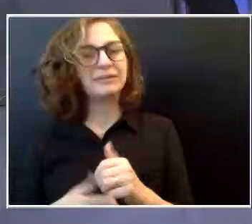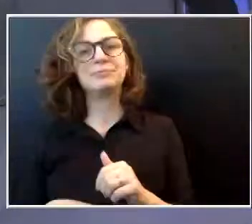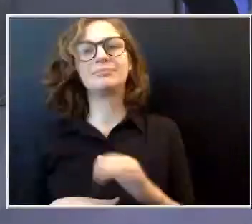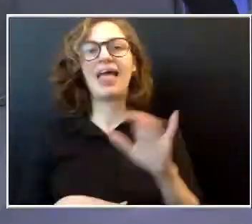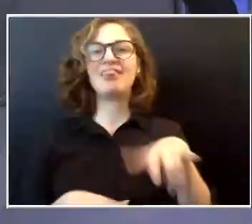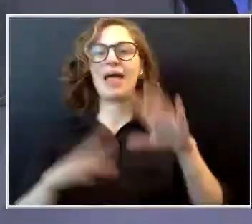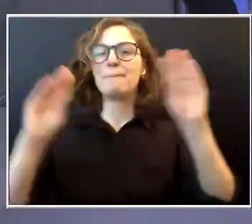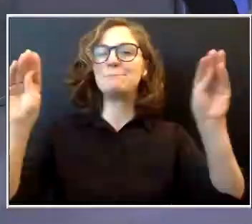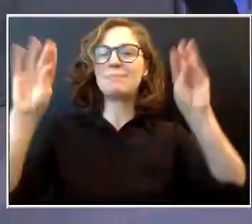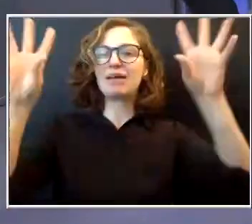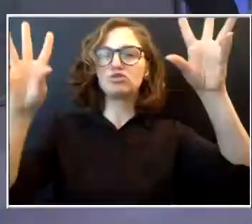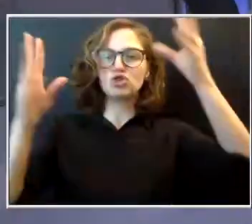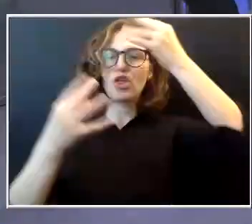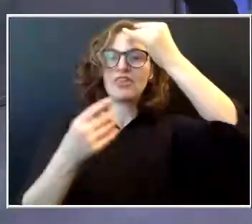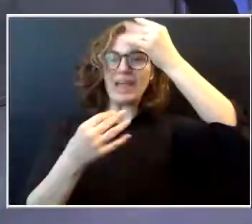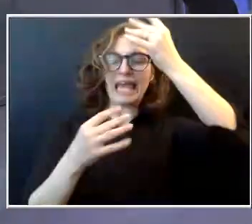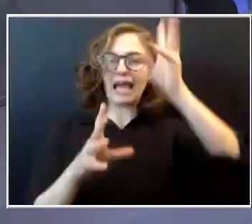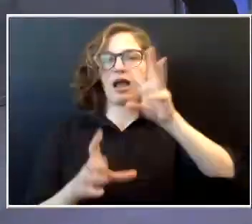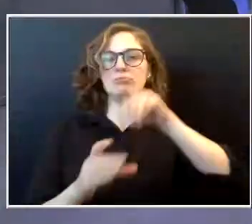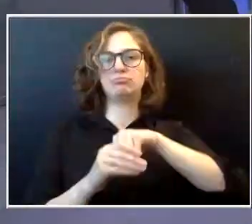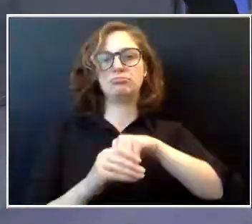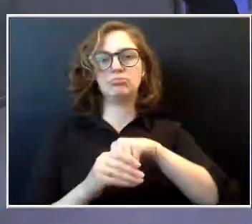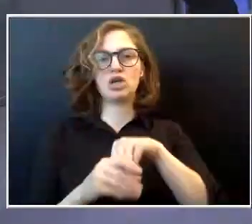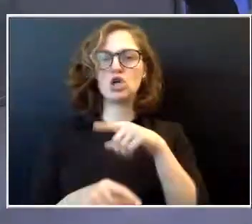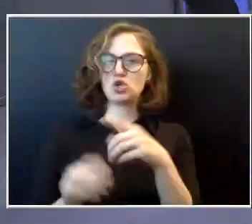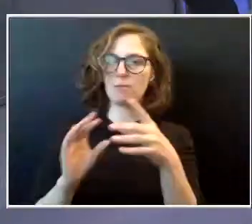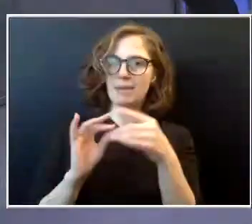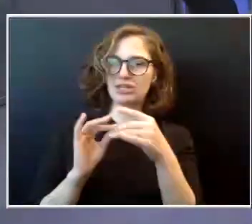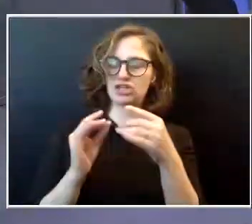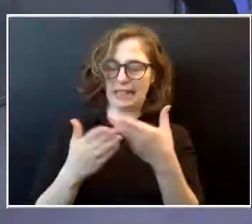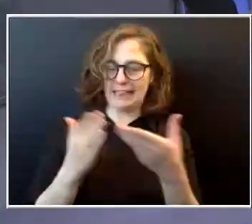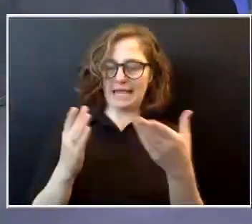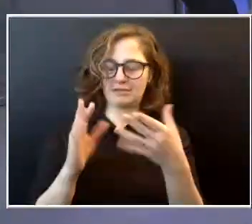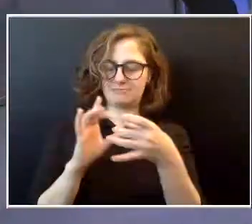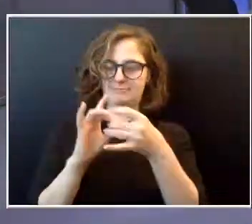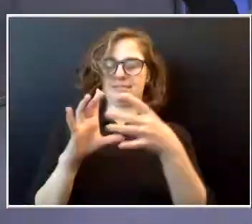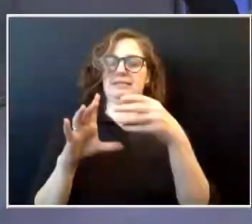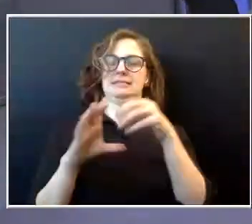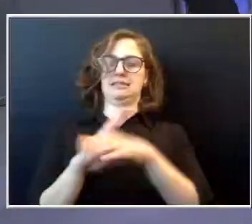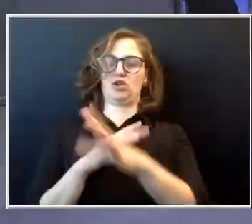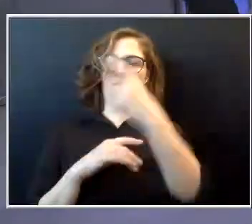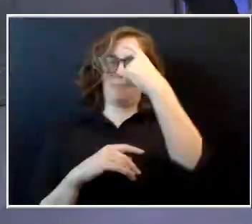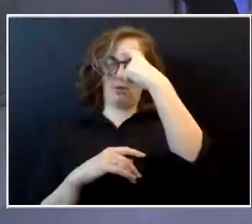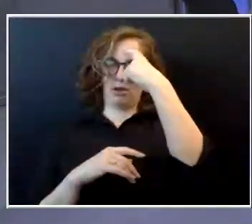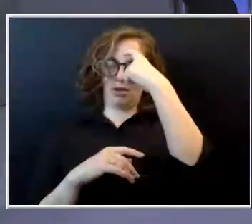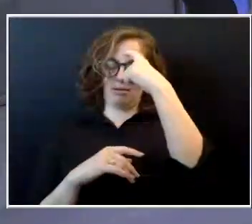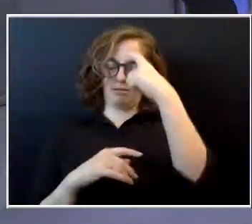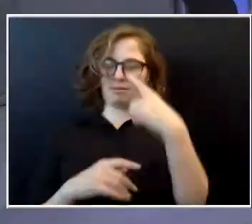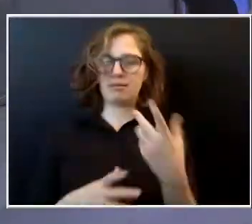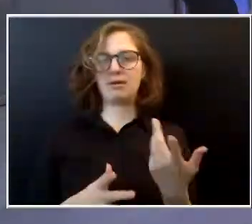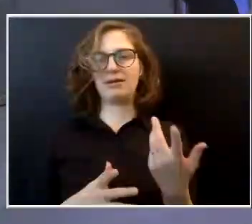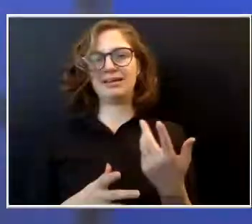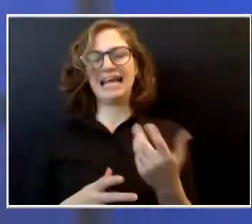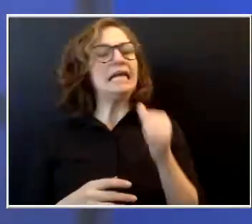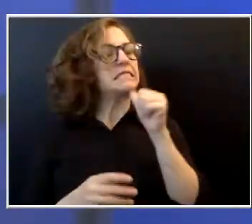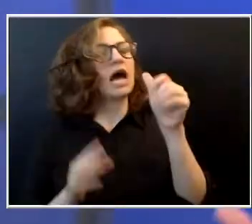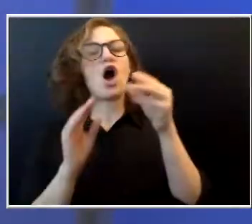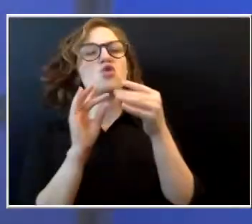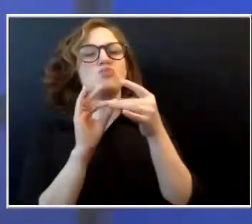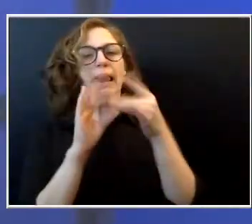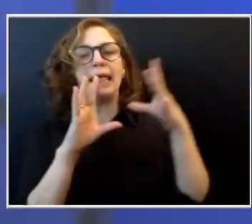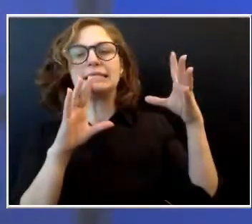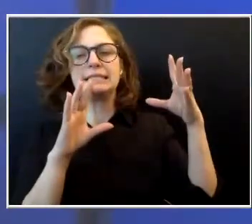it. Well, you mentioned things released in your brain. Can you say again what you were talking about? Because there's something's happening in the brain. It's not things released. It's just part of the brain called